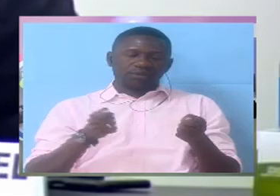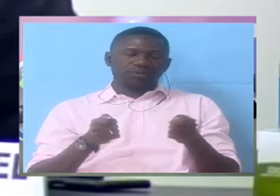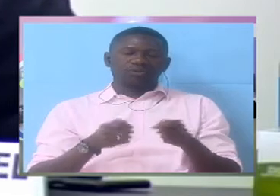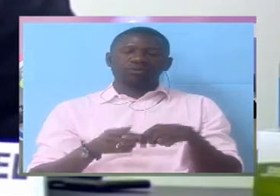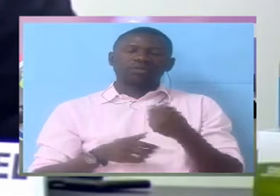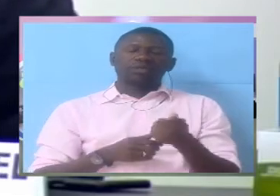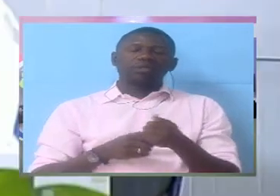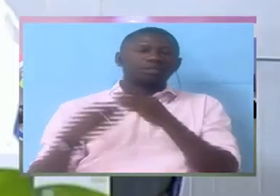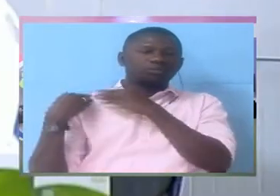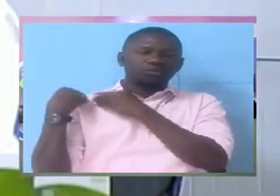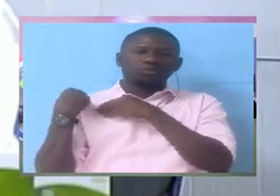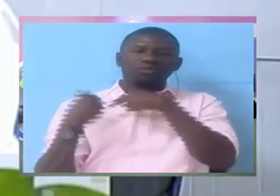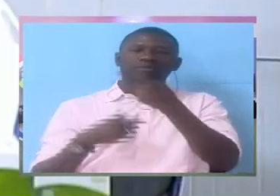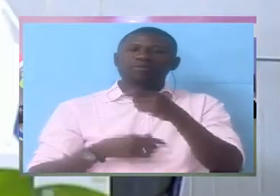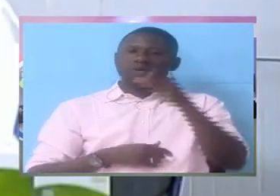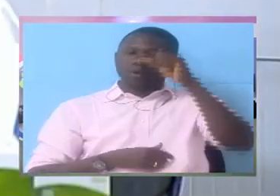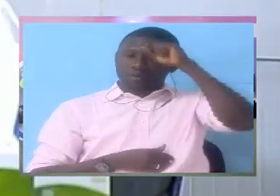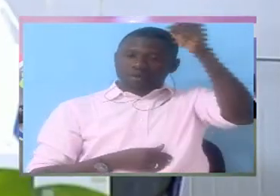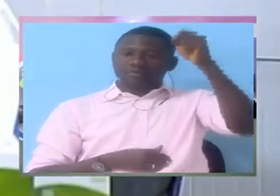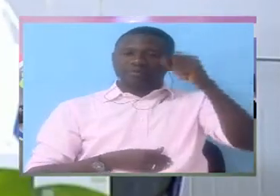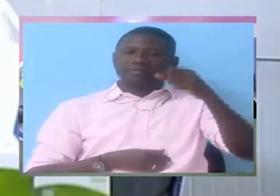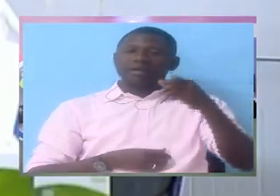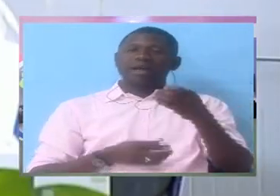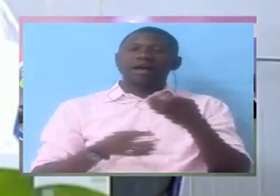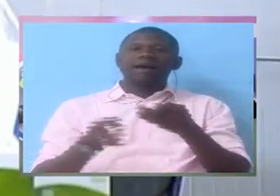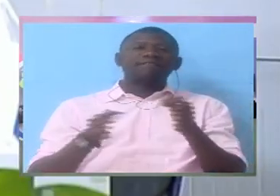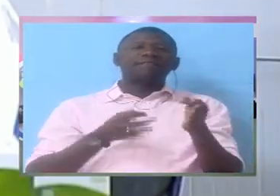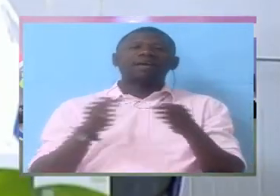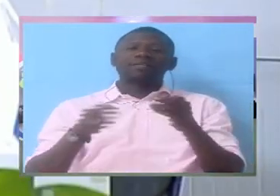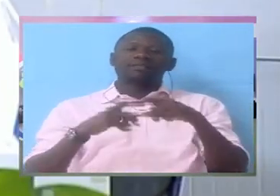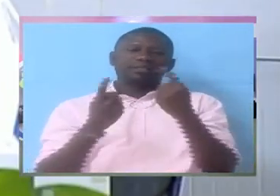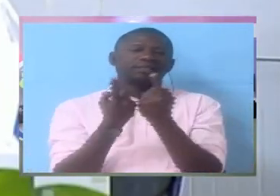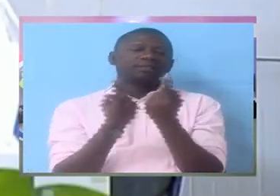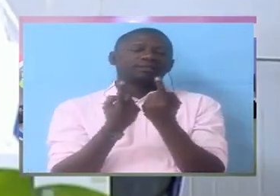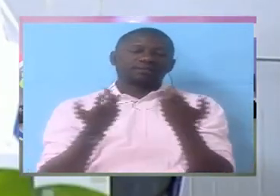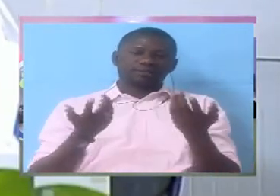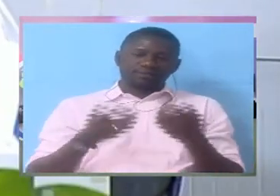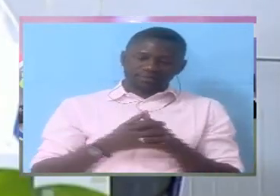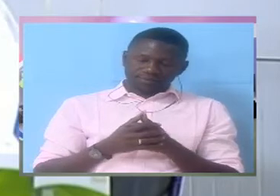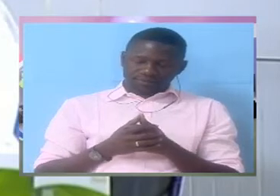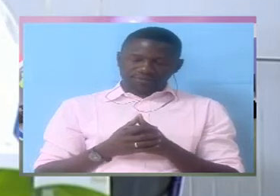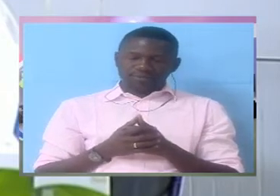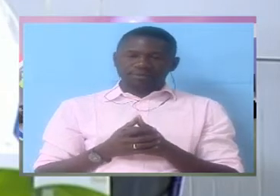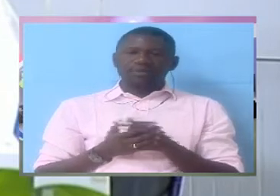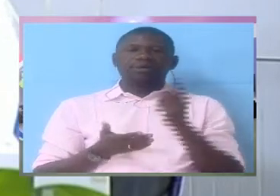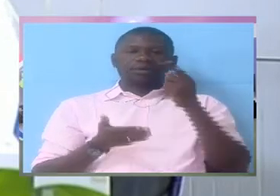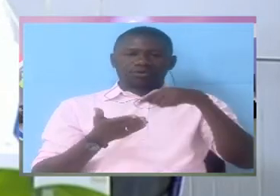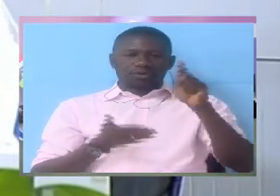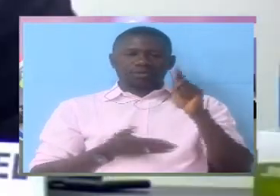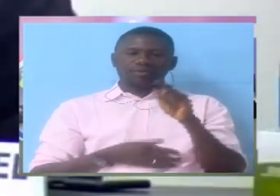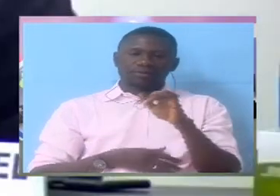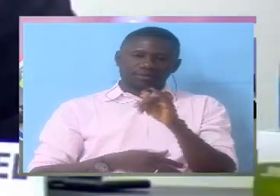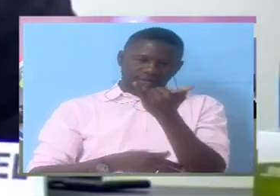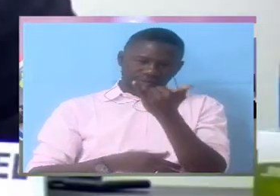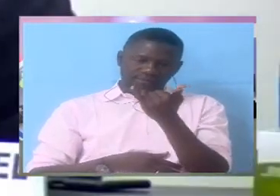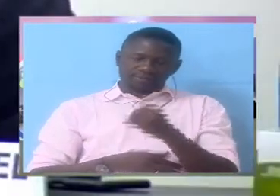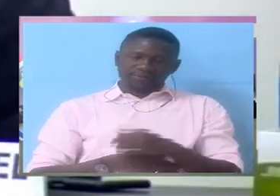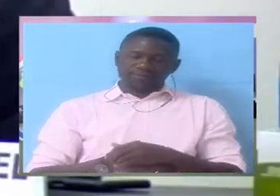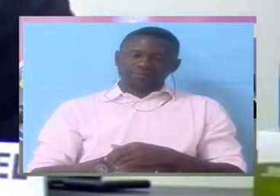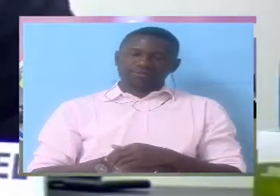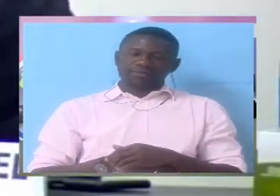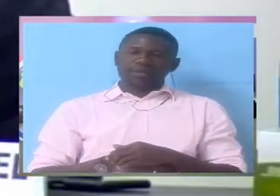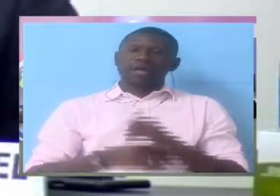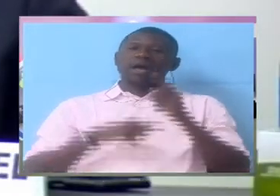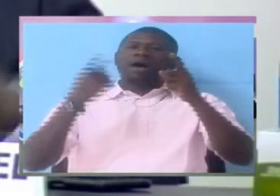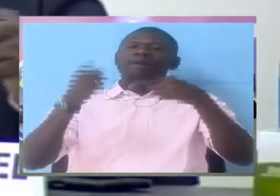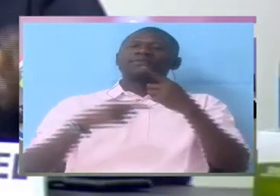affairs. 2002, in Arna, director of operations, member of President Lokuola. Correct. Tonya. And then what happened after